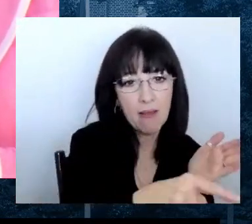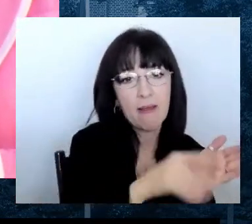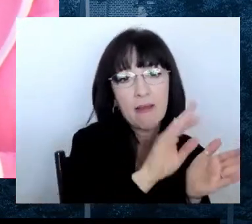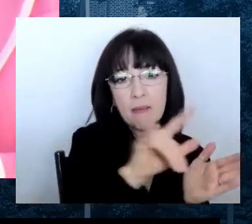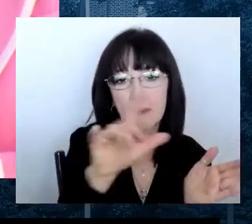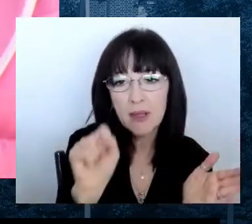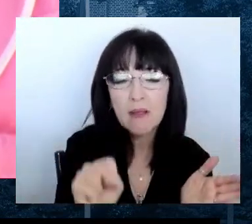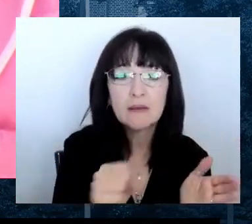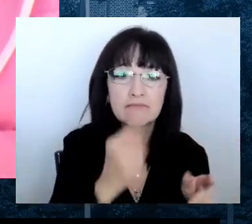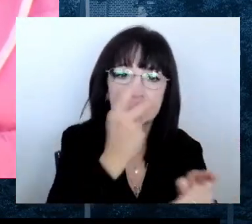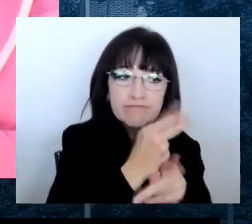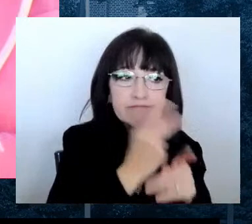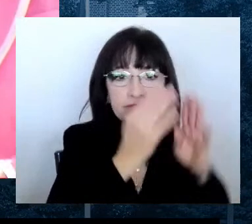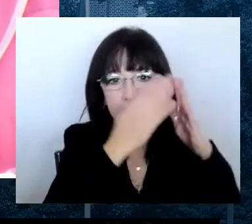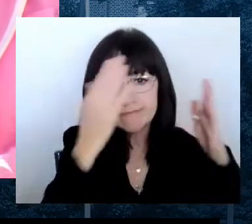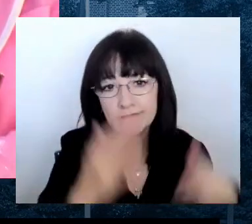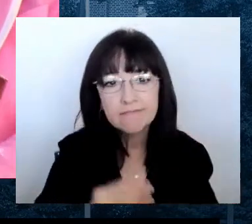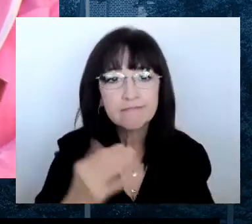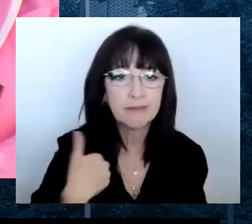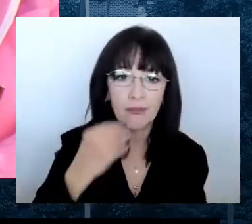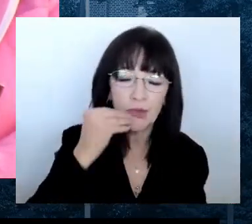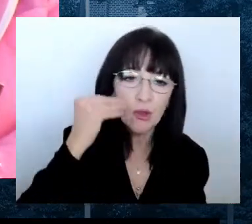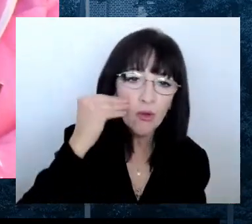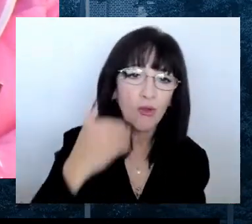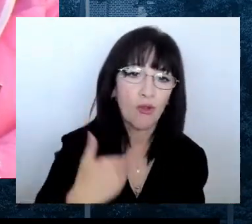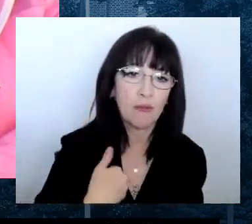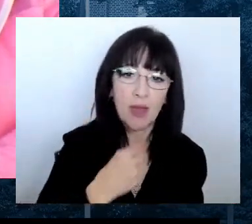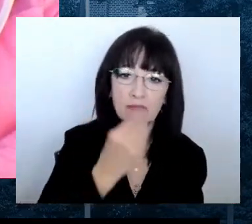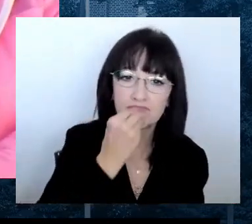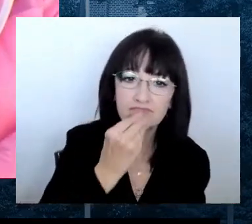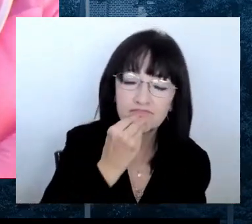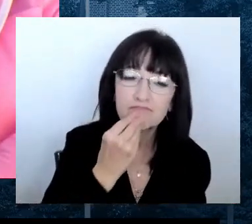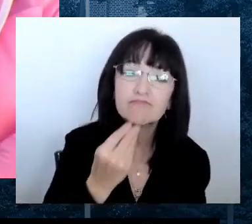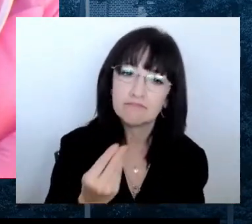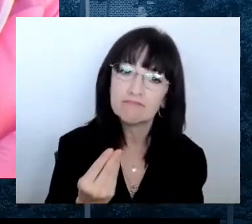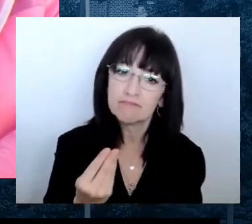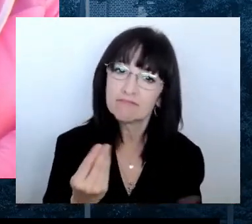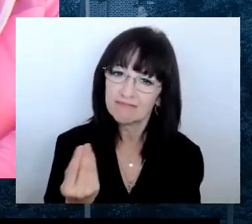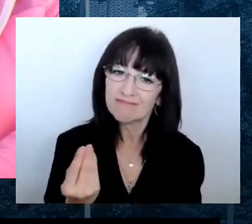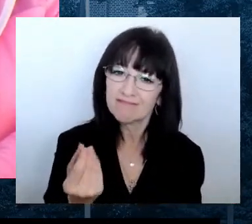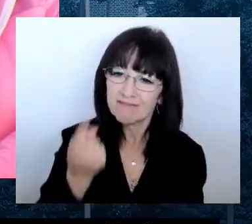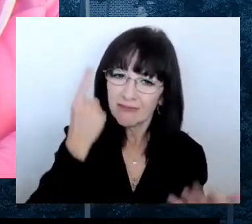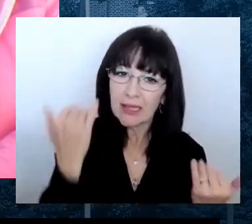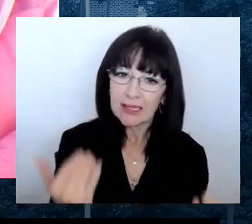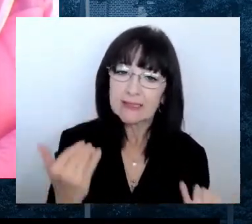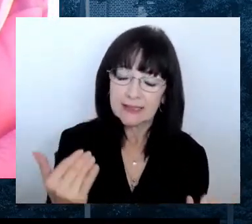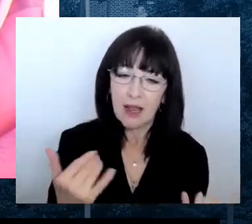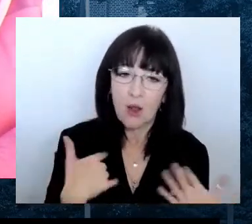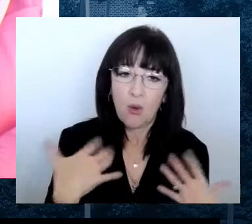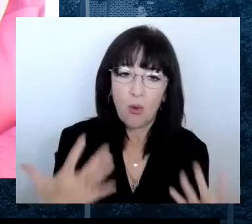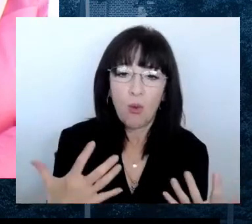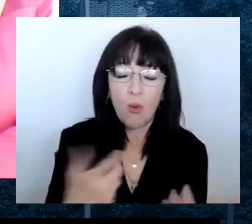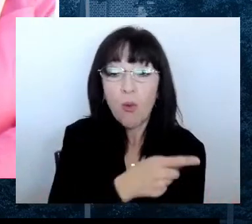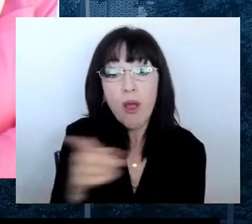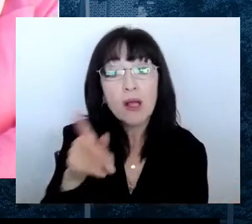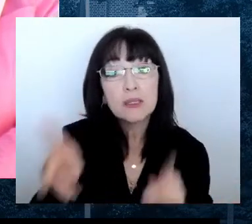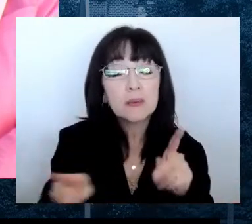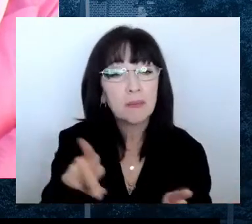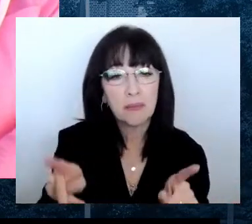win-win solution that will empower workers to make their decisions that are right for their